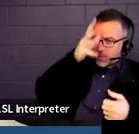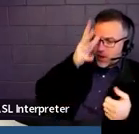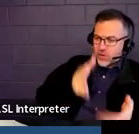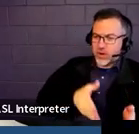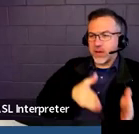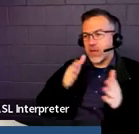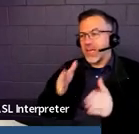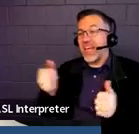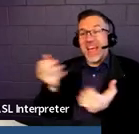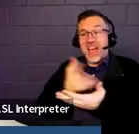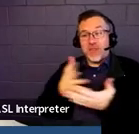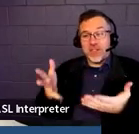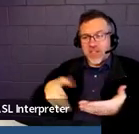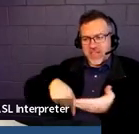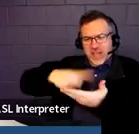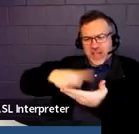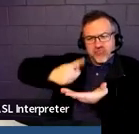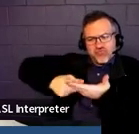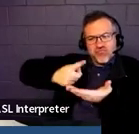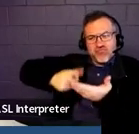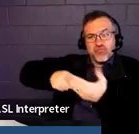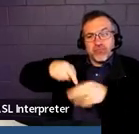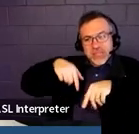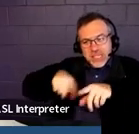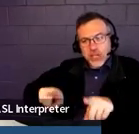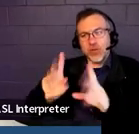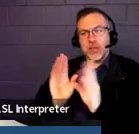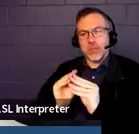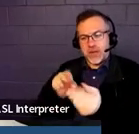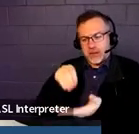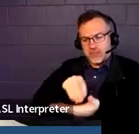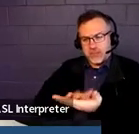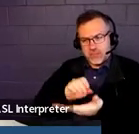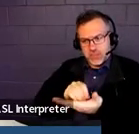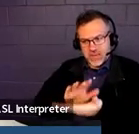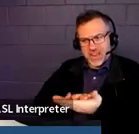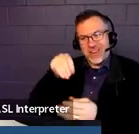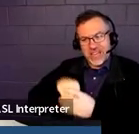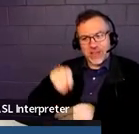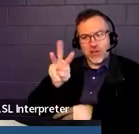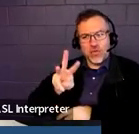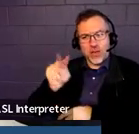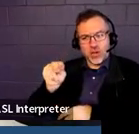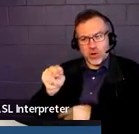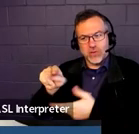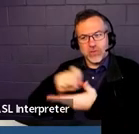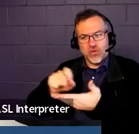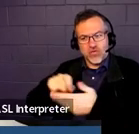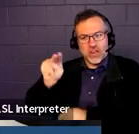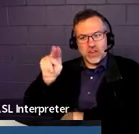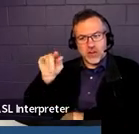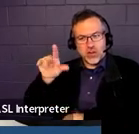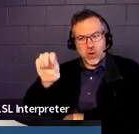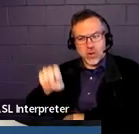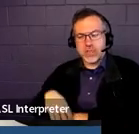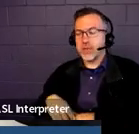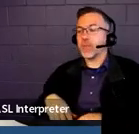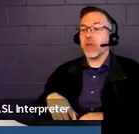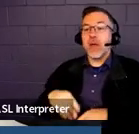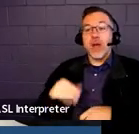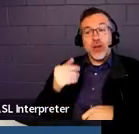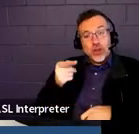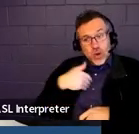during that meeting in that written notice. We have our course of study over there. We have appropriate